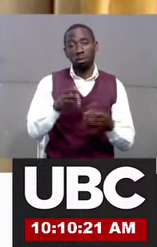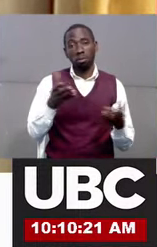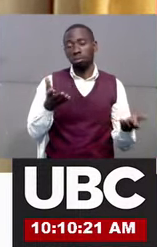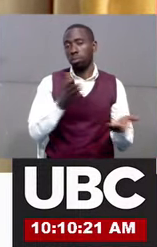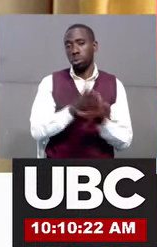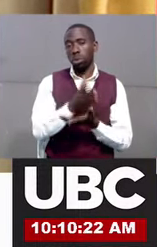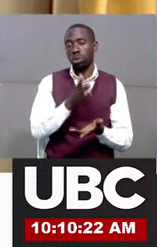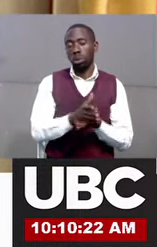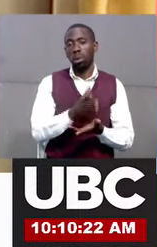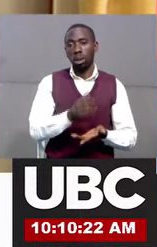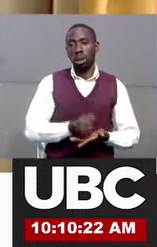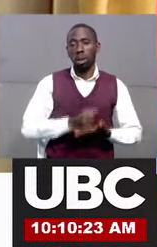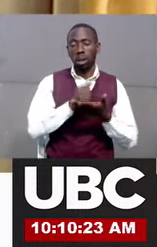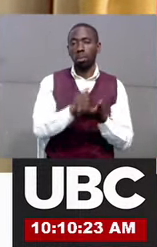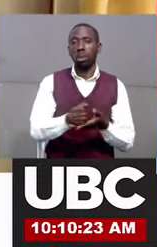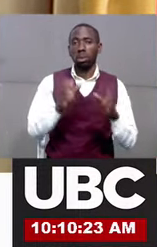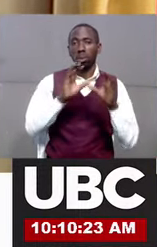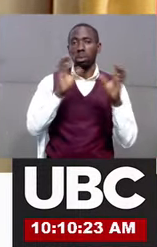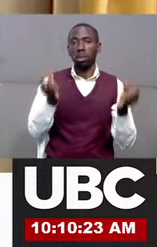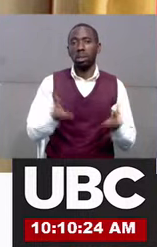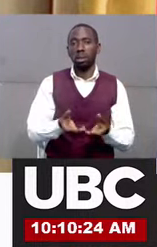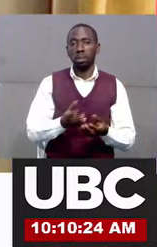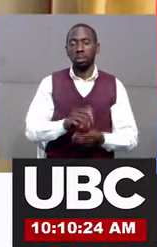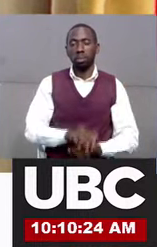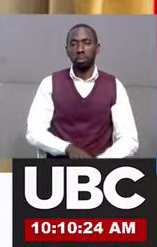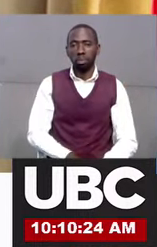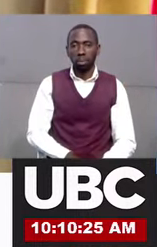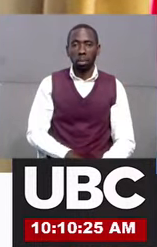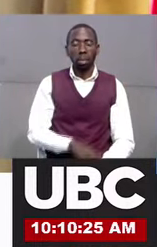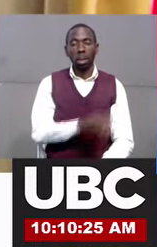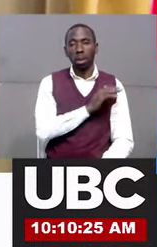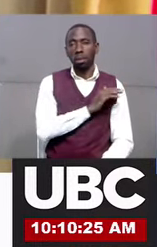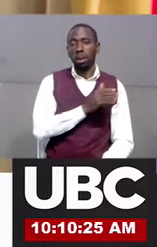helps the community, really. Madam Speaker,